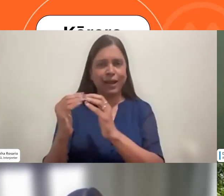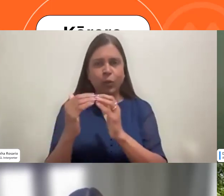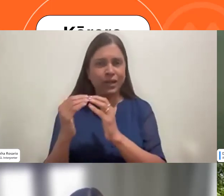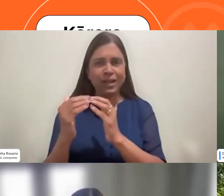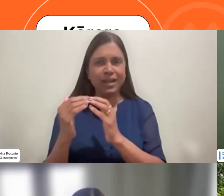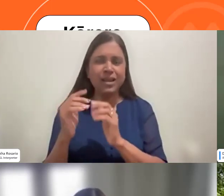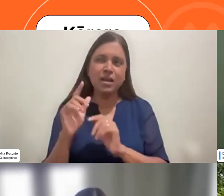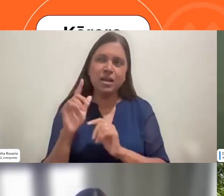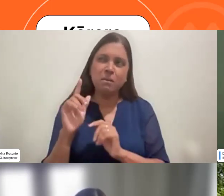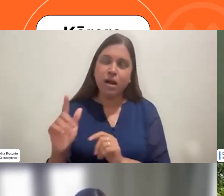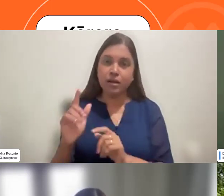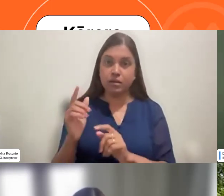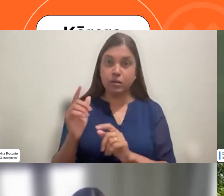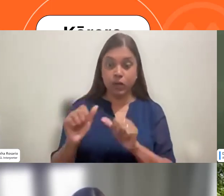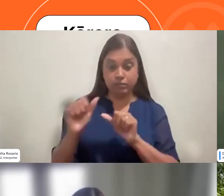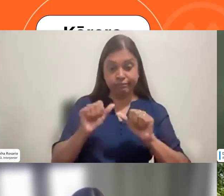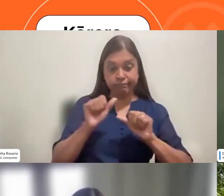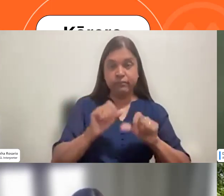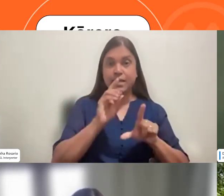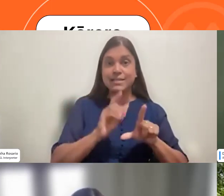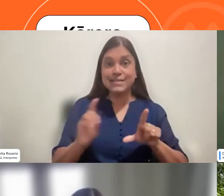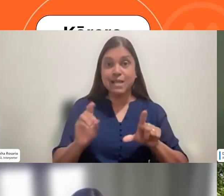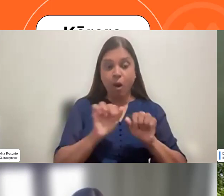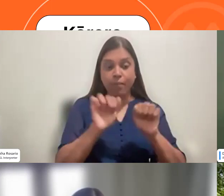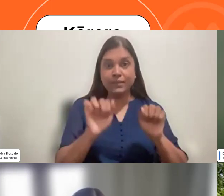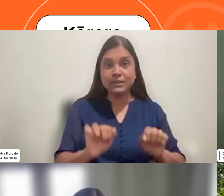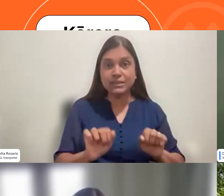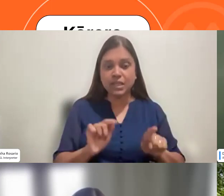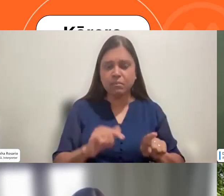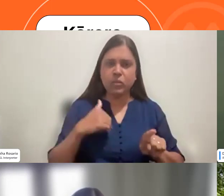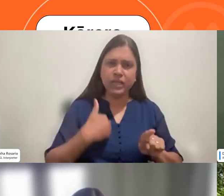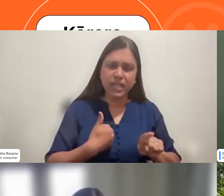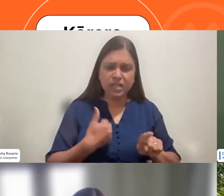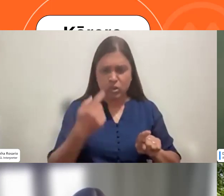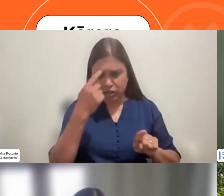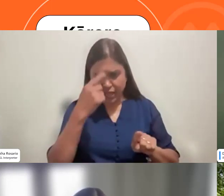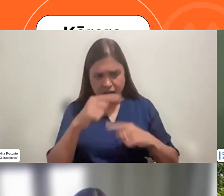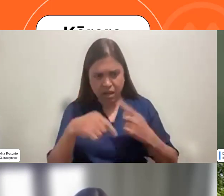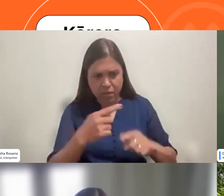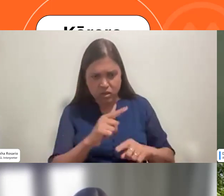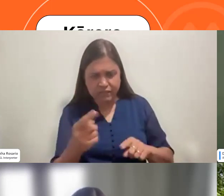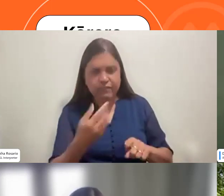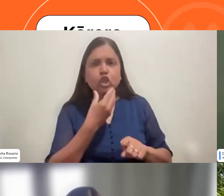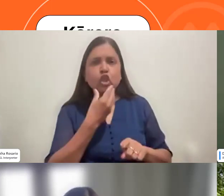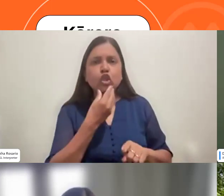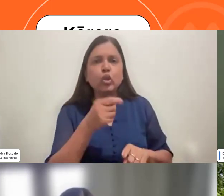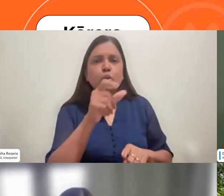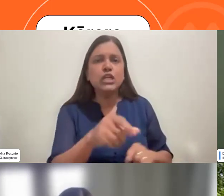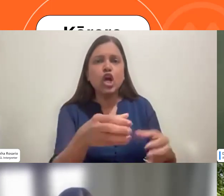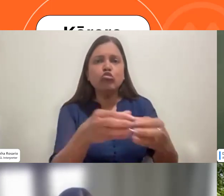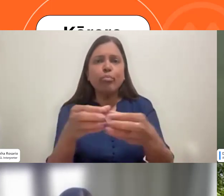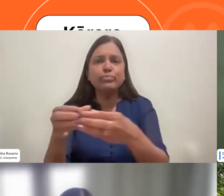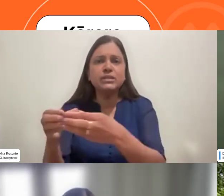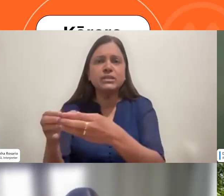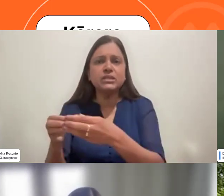when we design such system, we need to consider different user groups with different requirements and